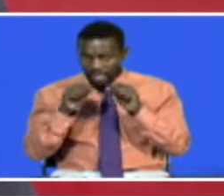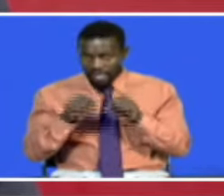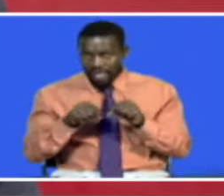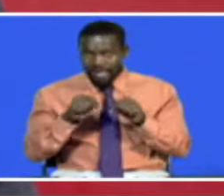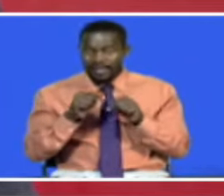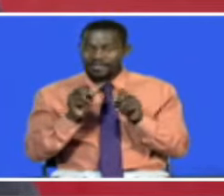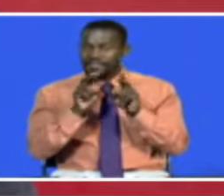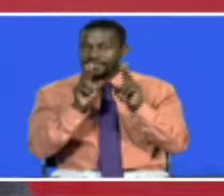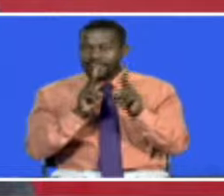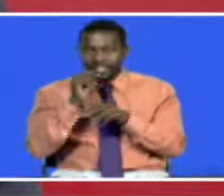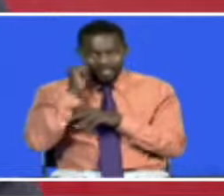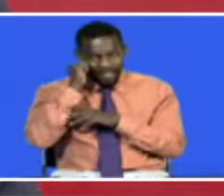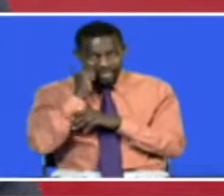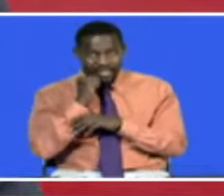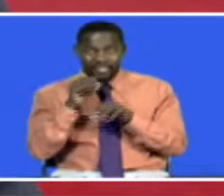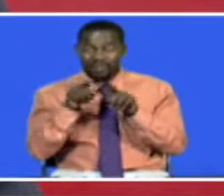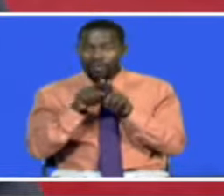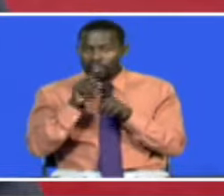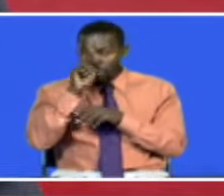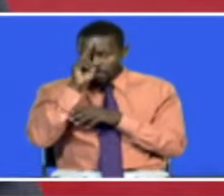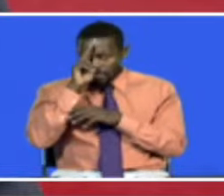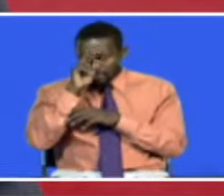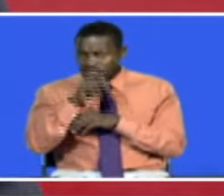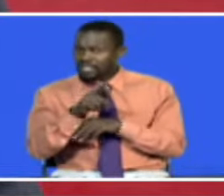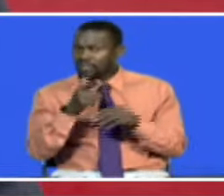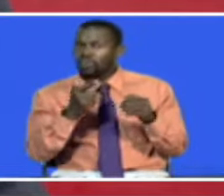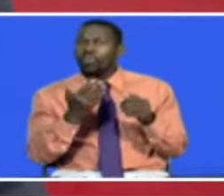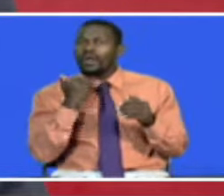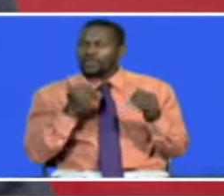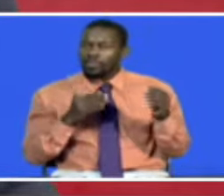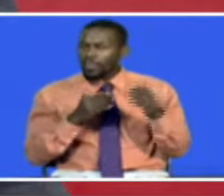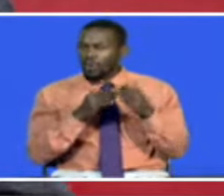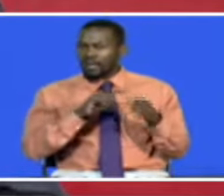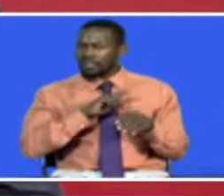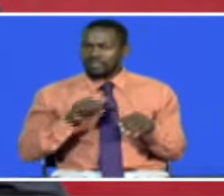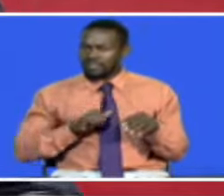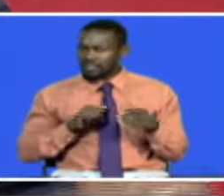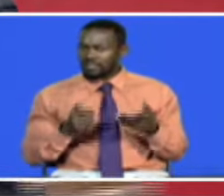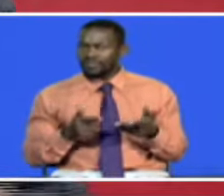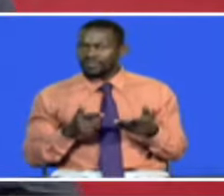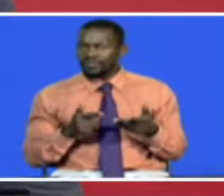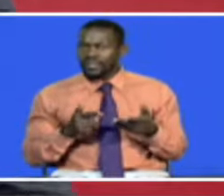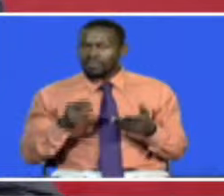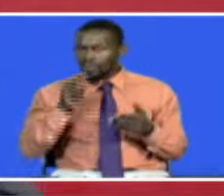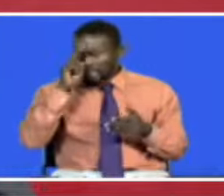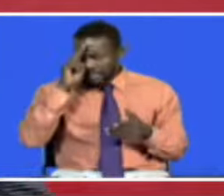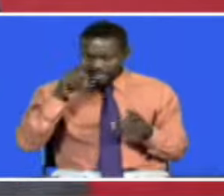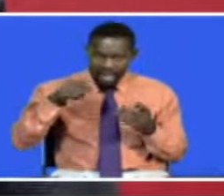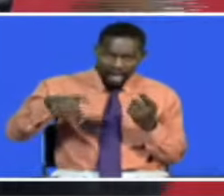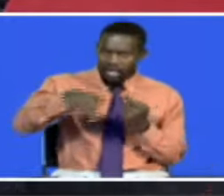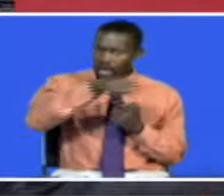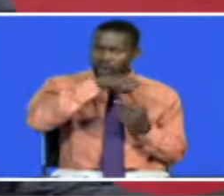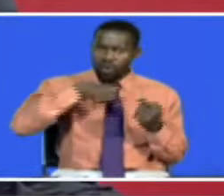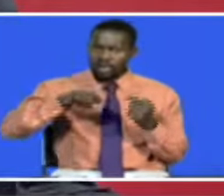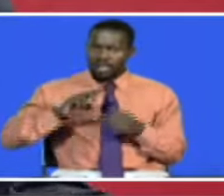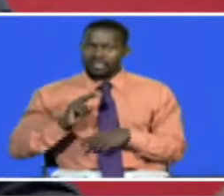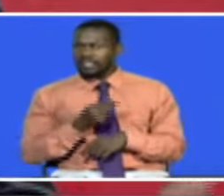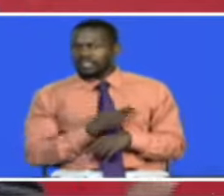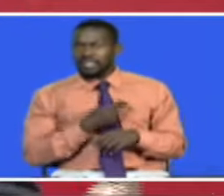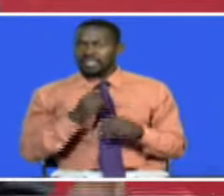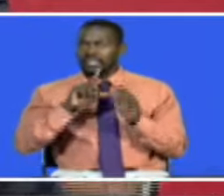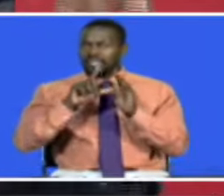sad. And today, even the policeman was stopping us from having a press statement. We went to an hotel. They came, surrounded us. We went to another hotel called